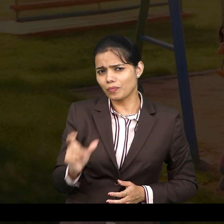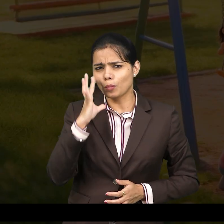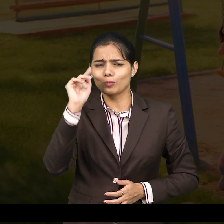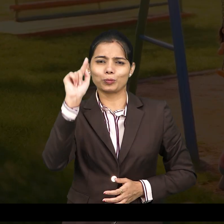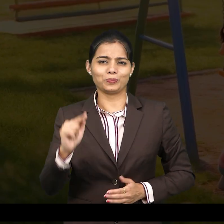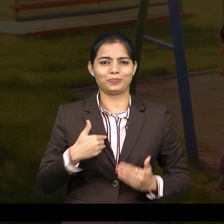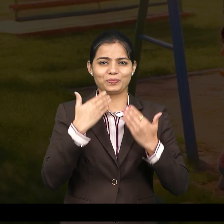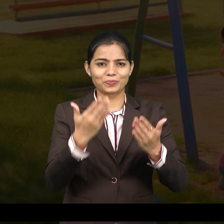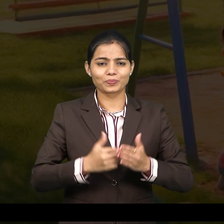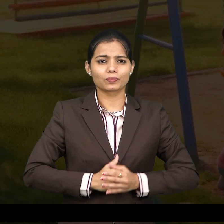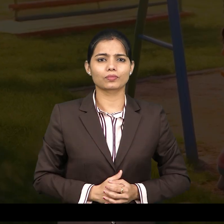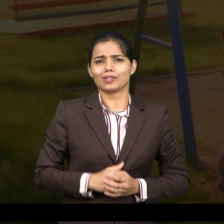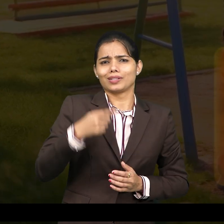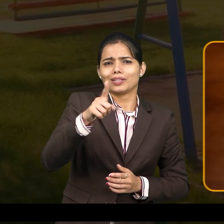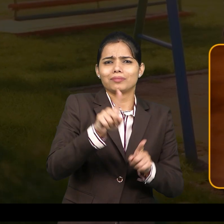Keywords.